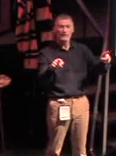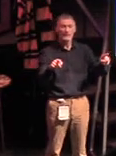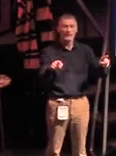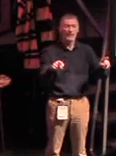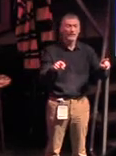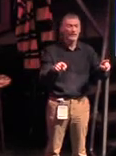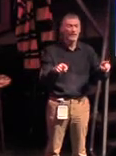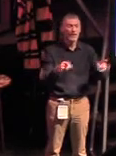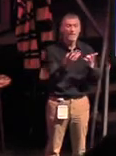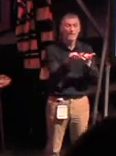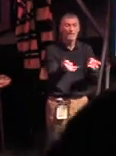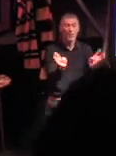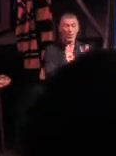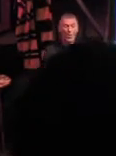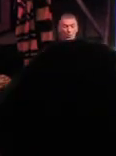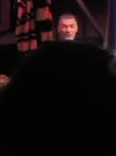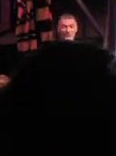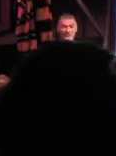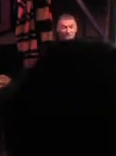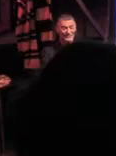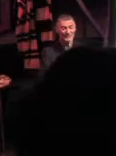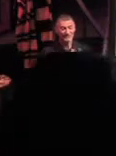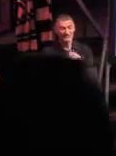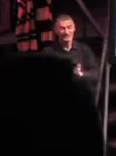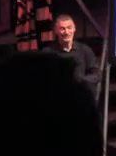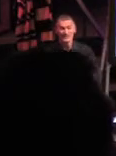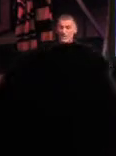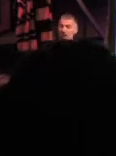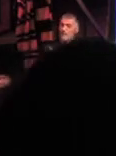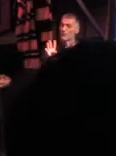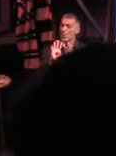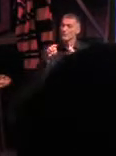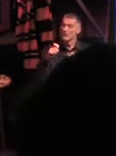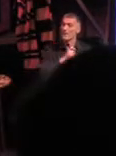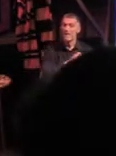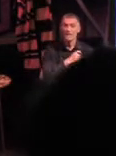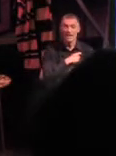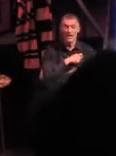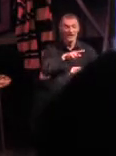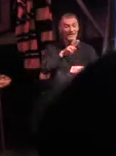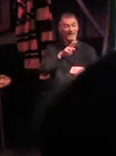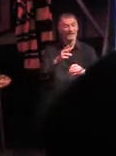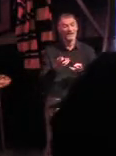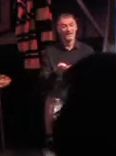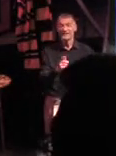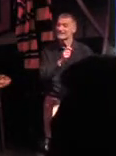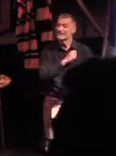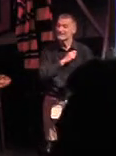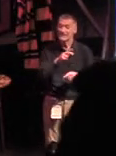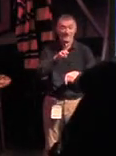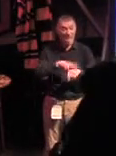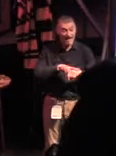room. And the staff also stand up. Try to see them and recognize